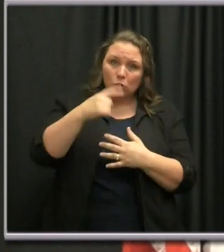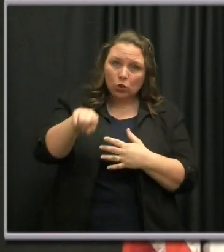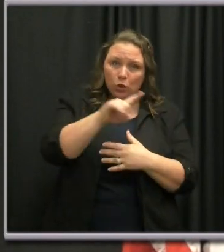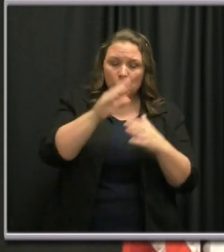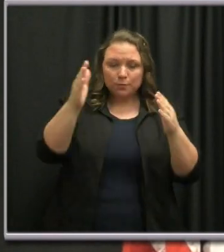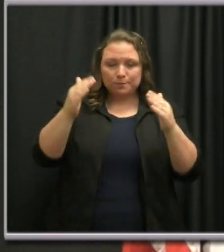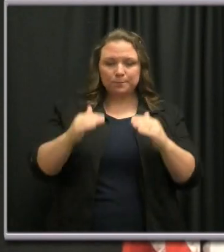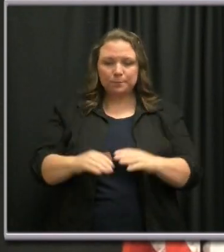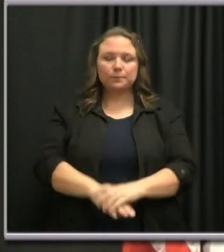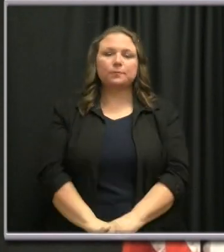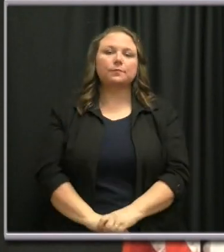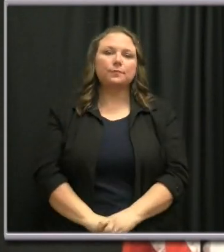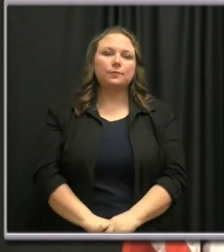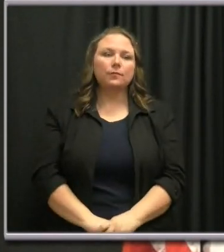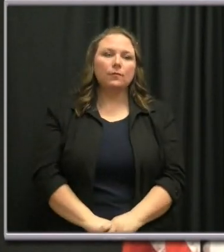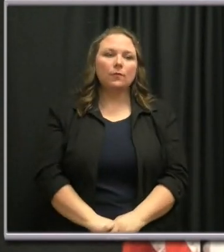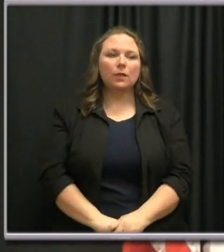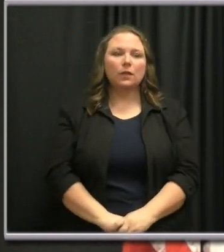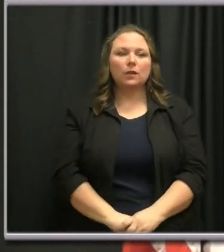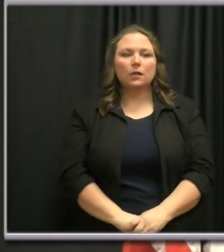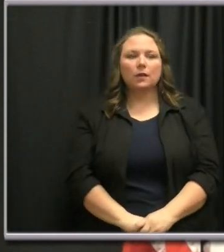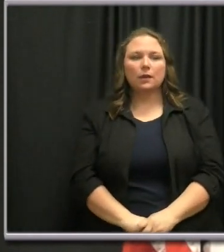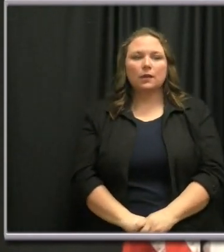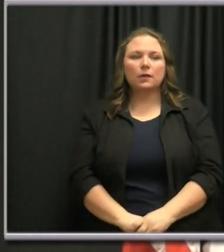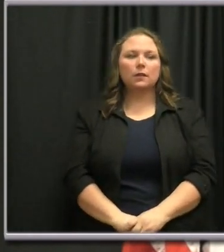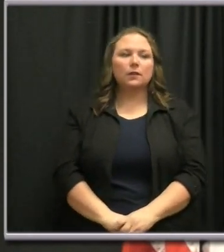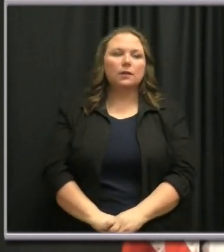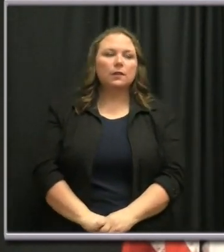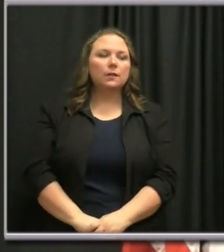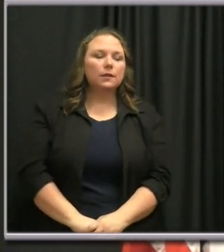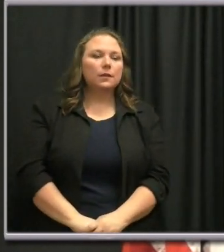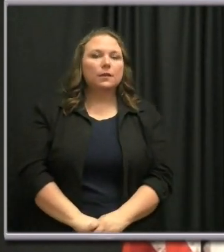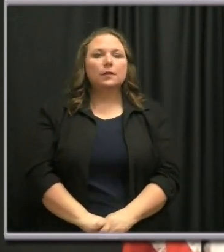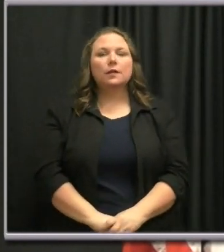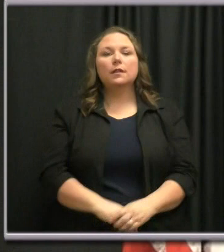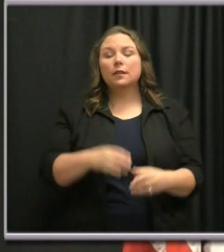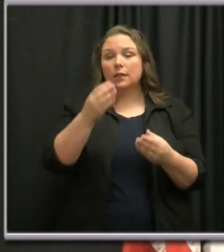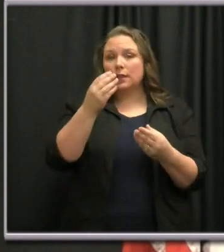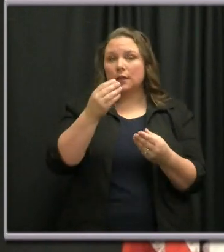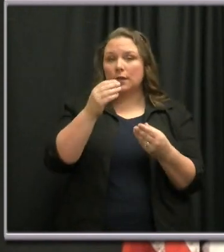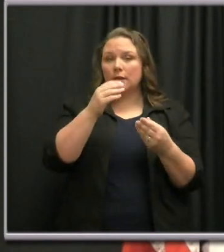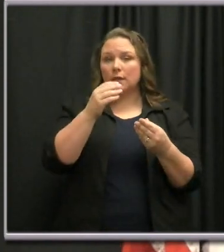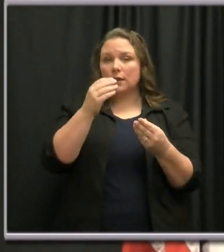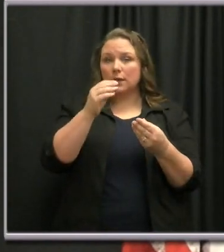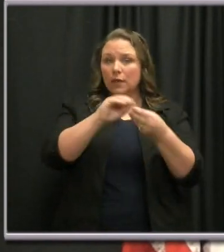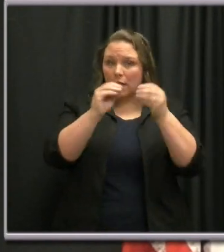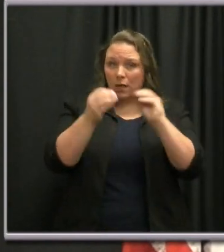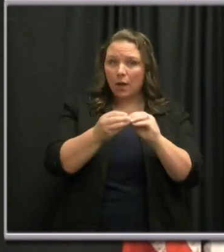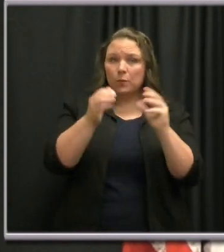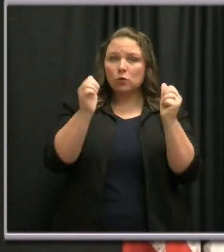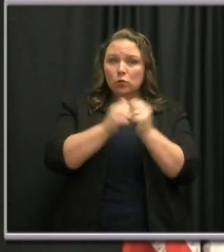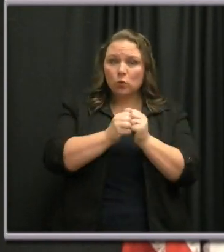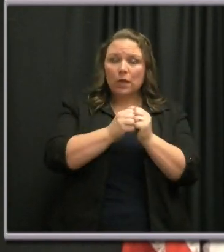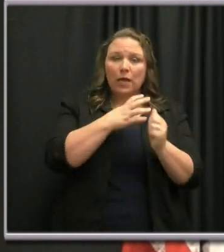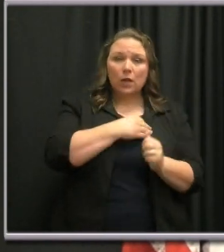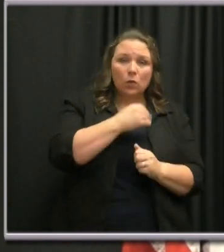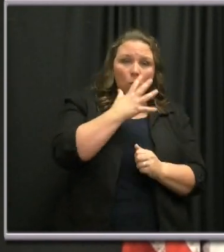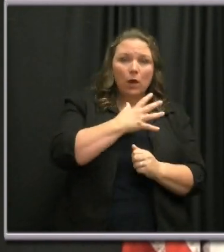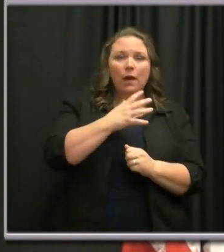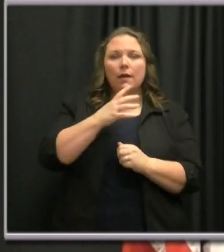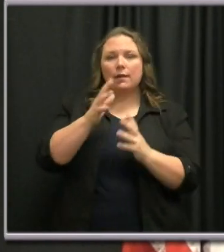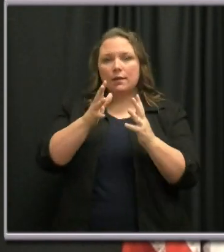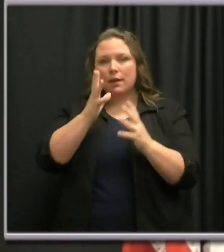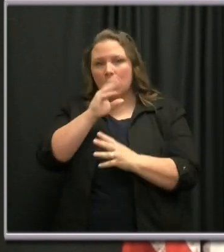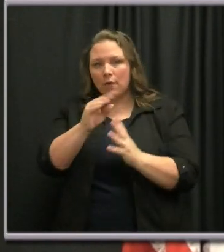Regarding the information around race and ethnicity, as I mentioned, we will update this weekly, but